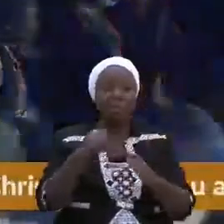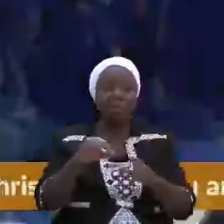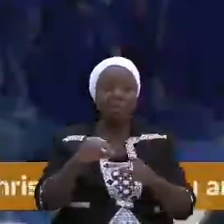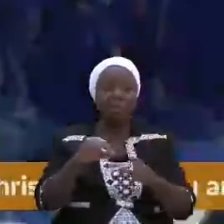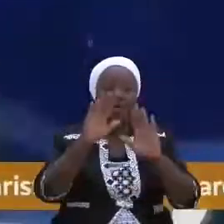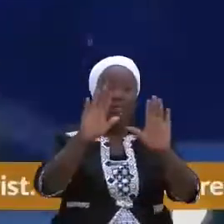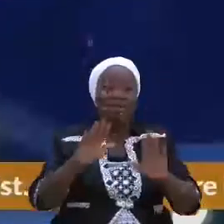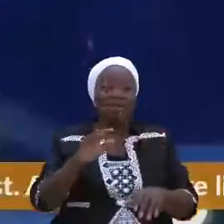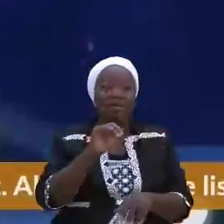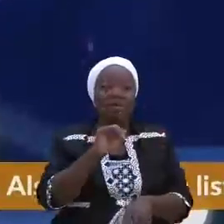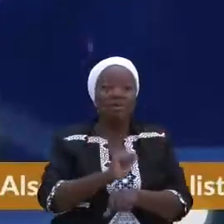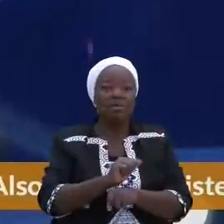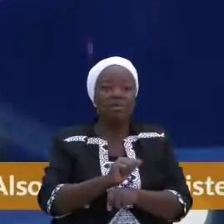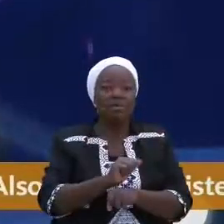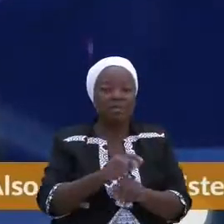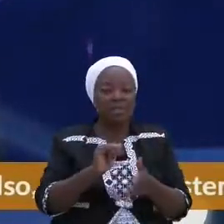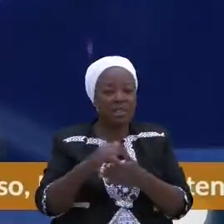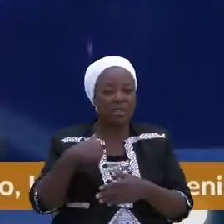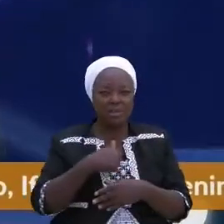desire